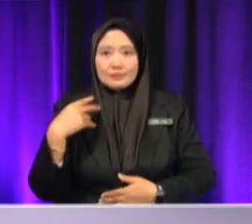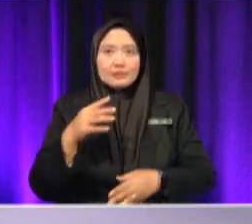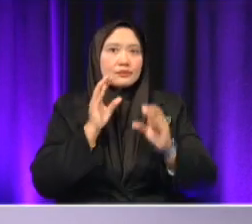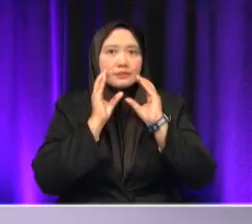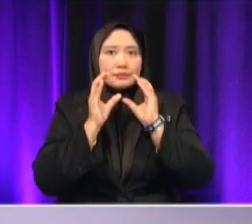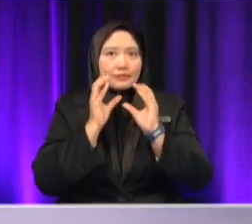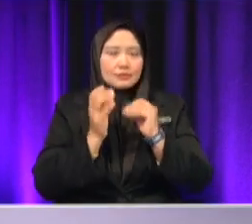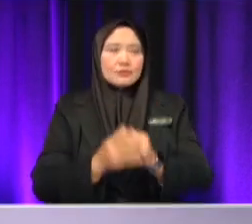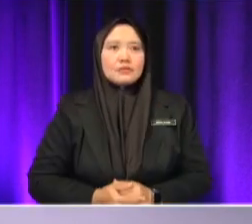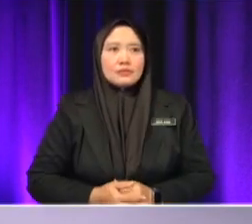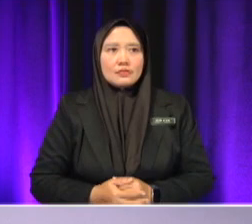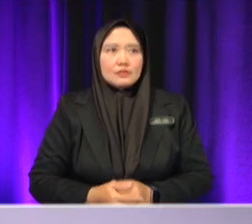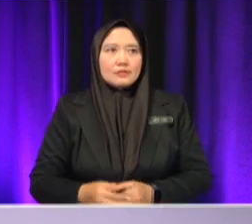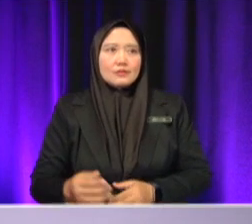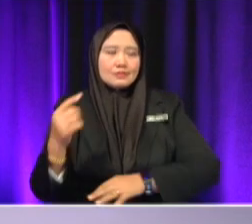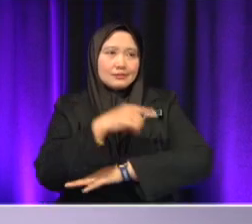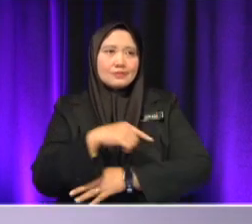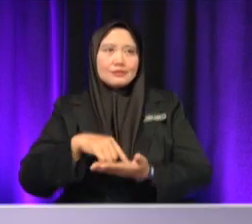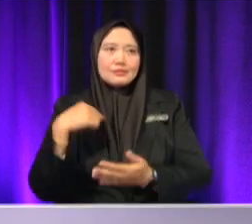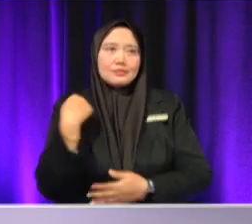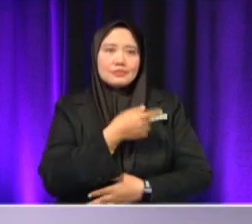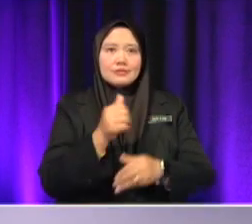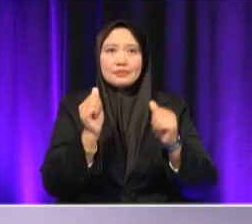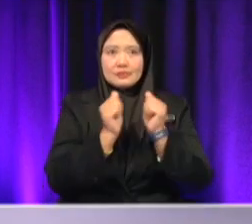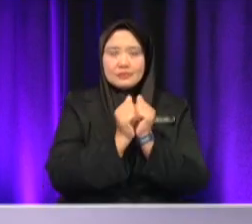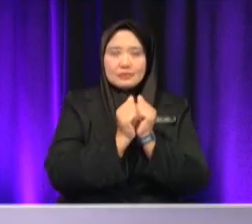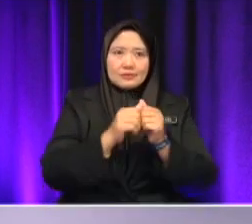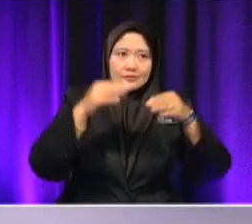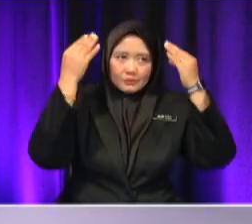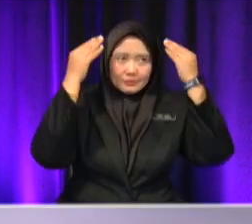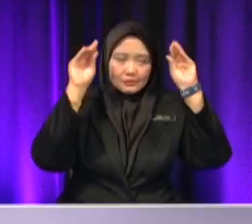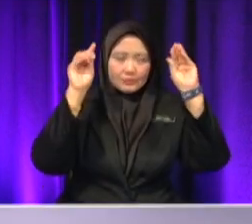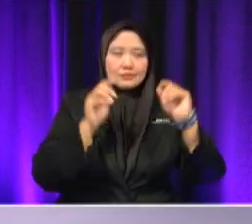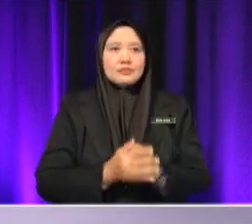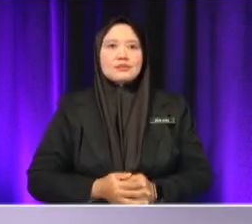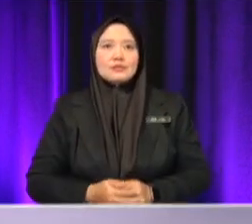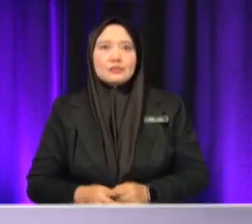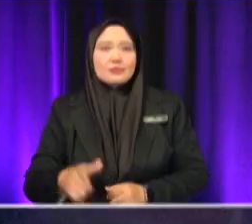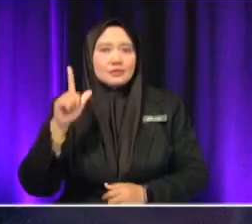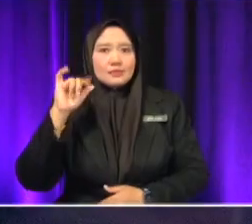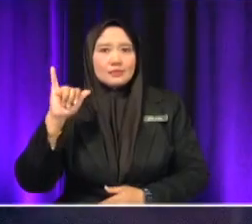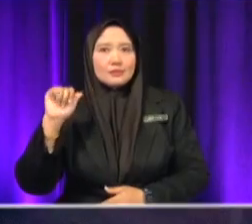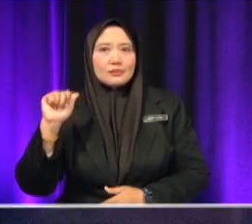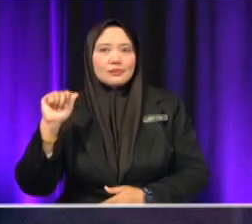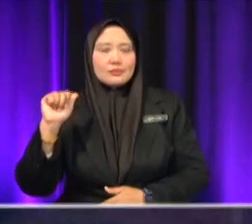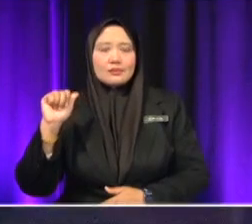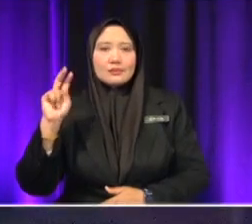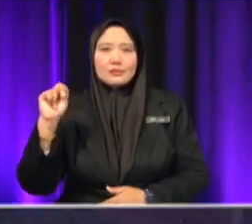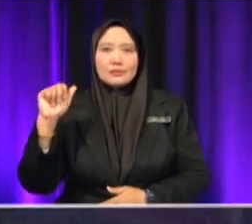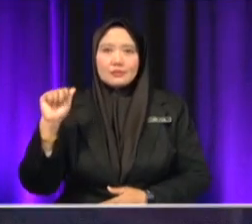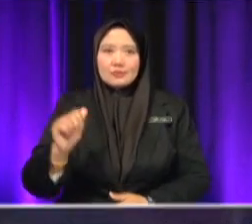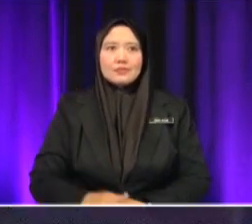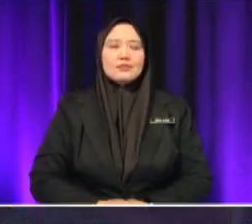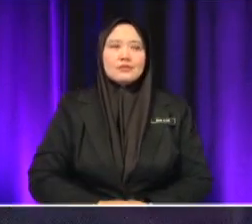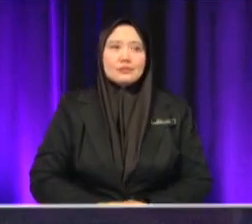our teacher that you have seen her profile just now, who is none other than teacher Liana Marisa Ismail. Hi, teacher. Assalamualaikum.